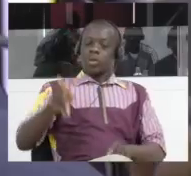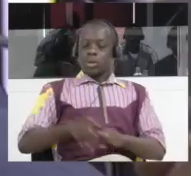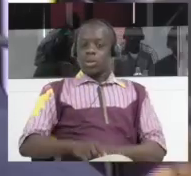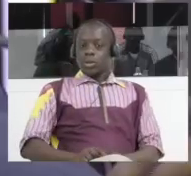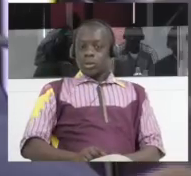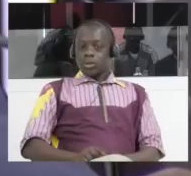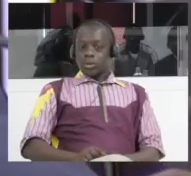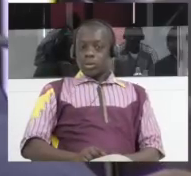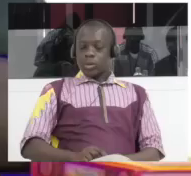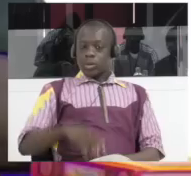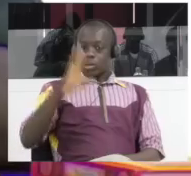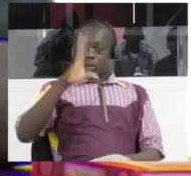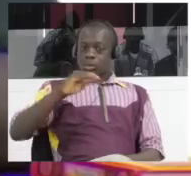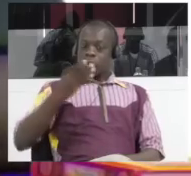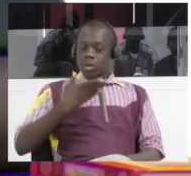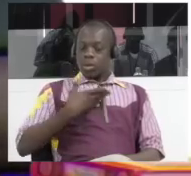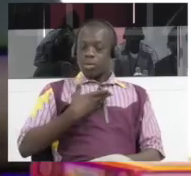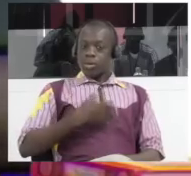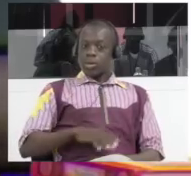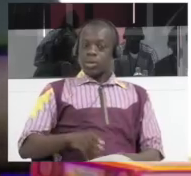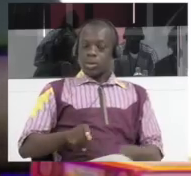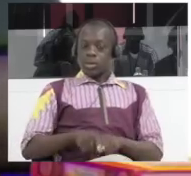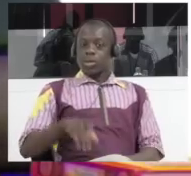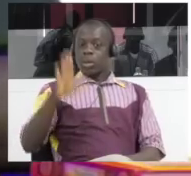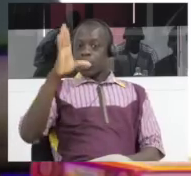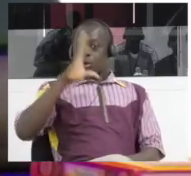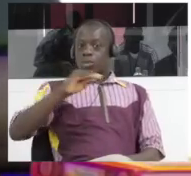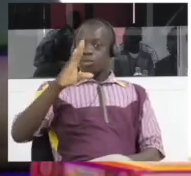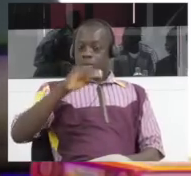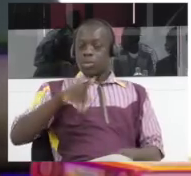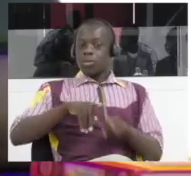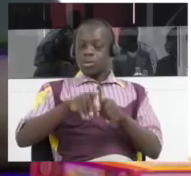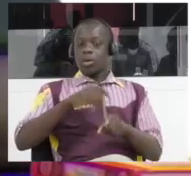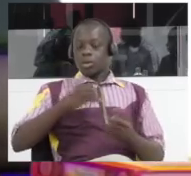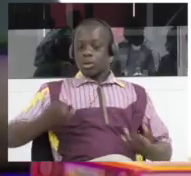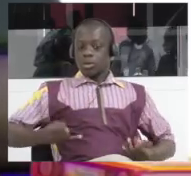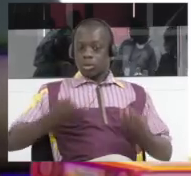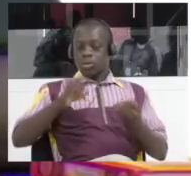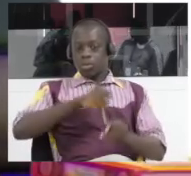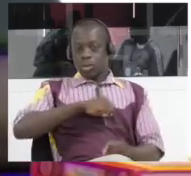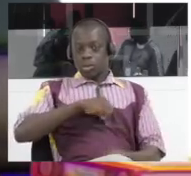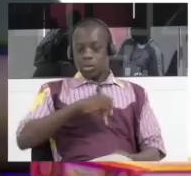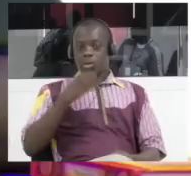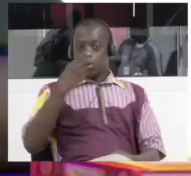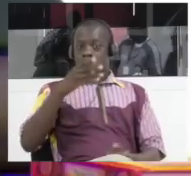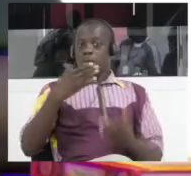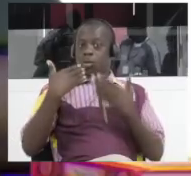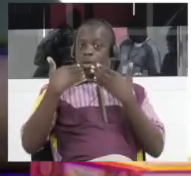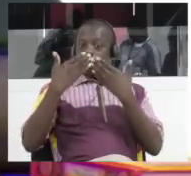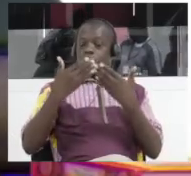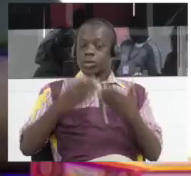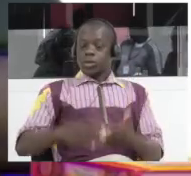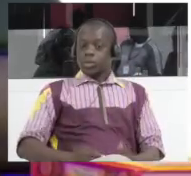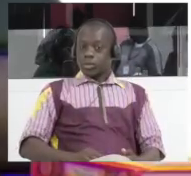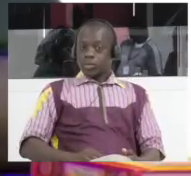Did you talk to him? Yes, I spoke to him. I introduced myself and then told him that it was our